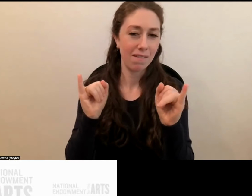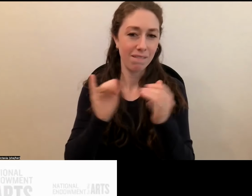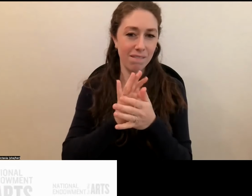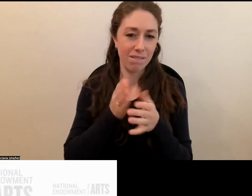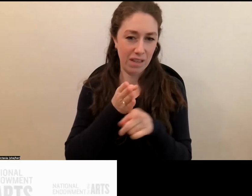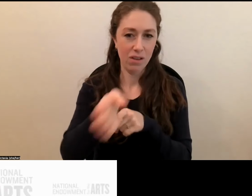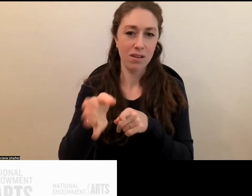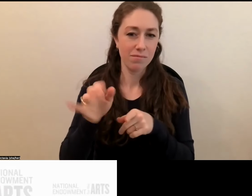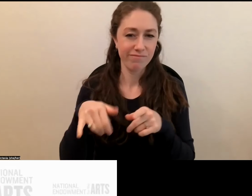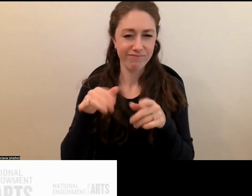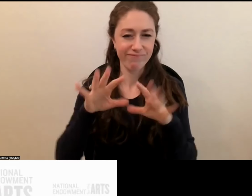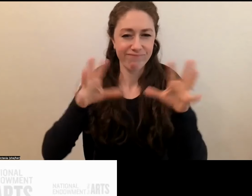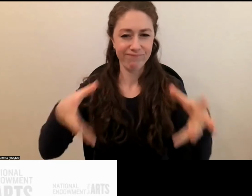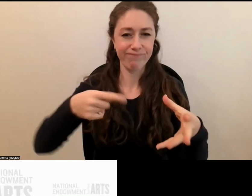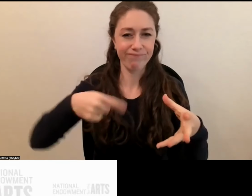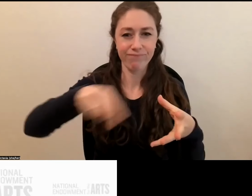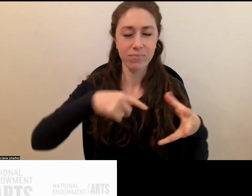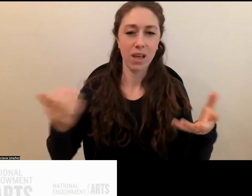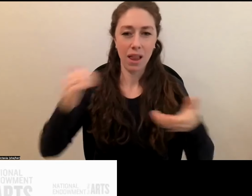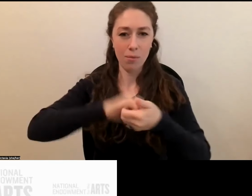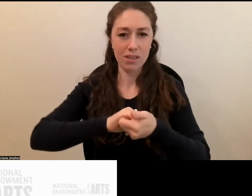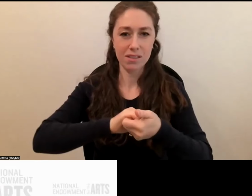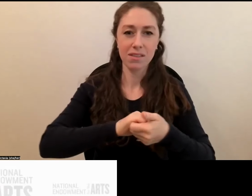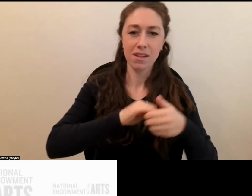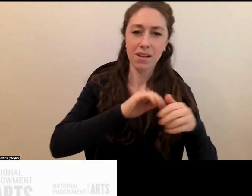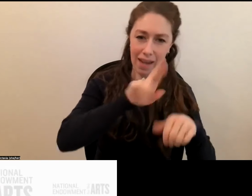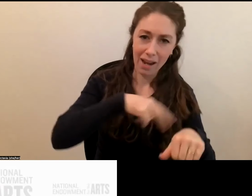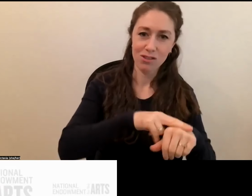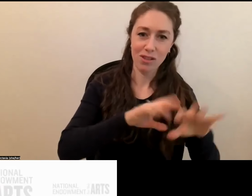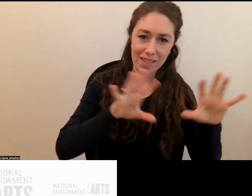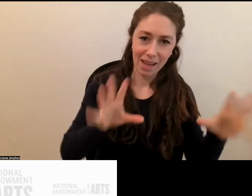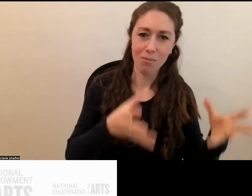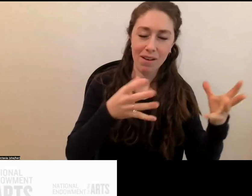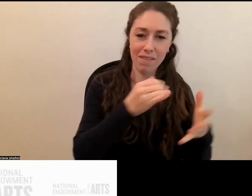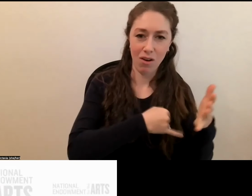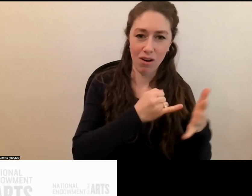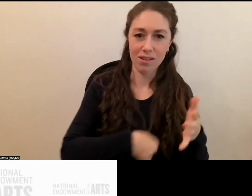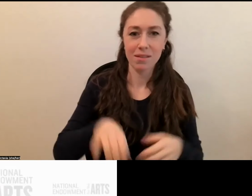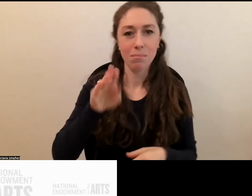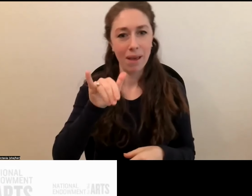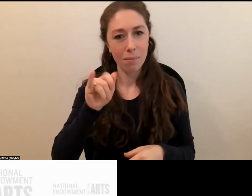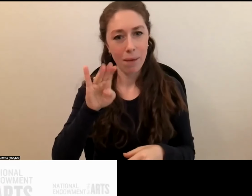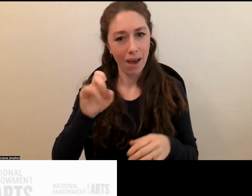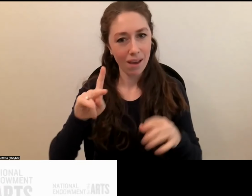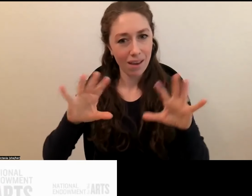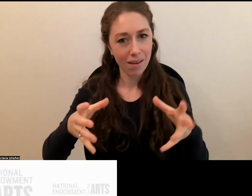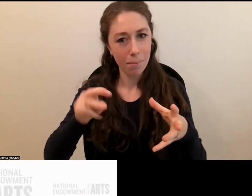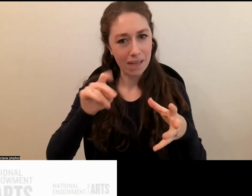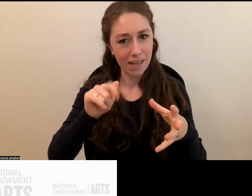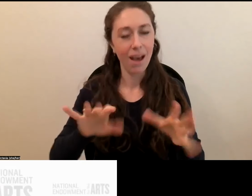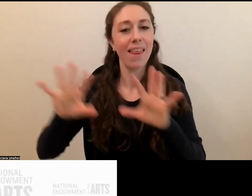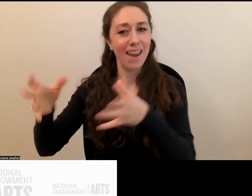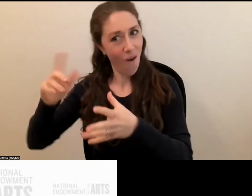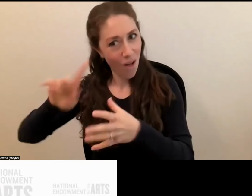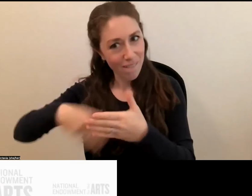Initiative, which is a collaboration between the National Endowment for the Arts, BAVC Media, and all of you. And we're really excited to